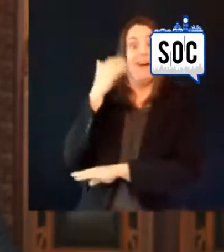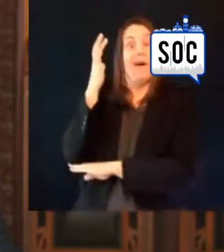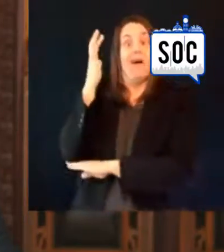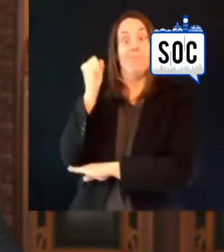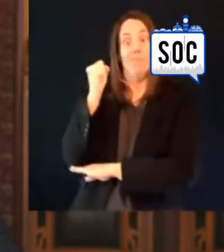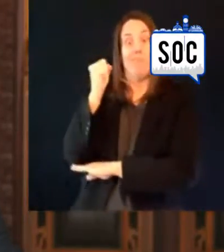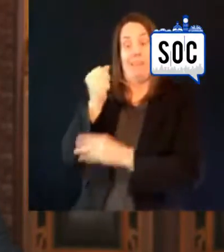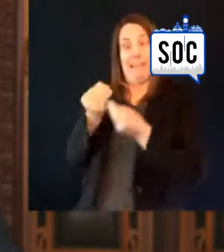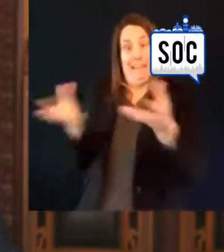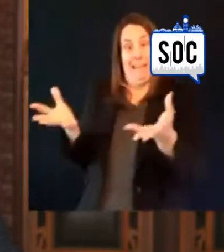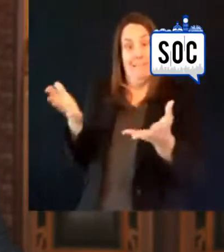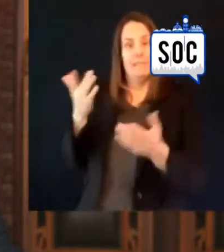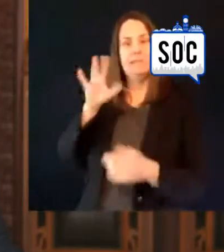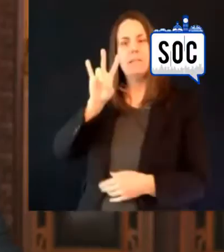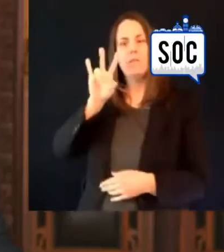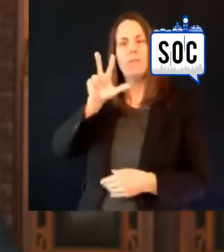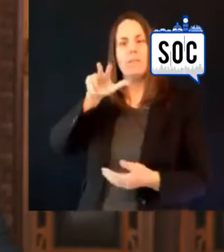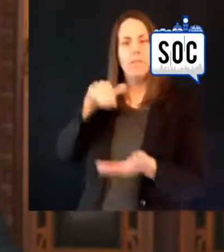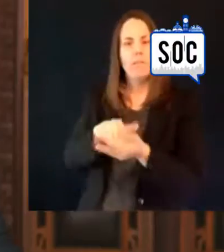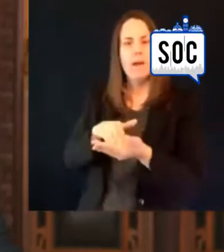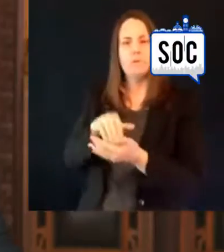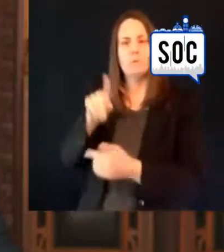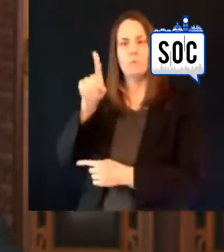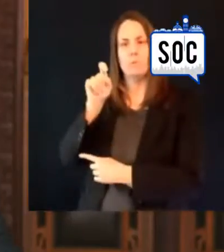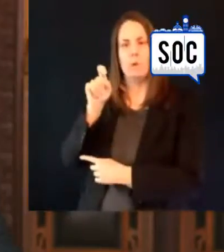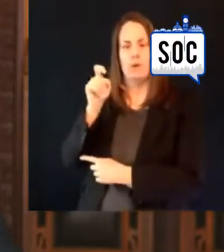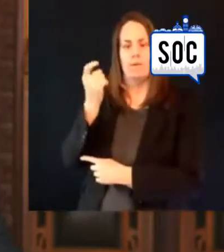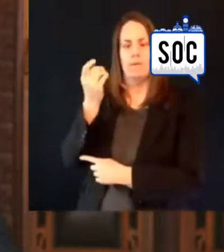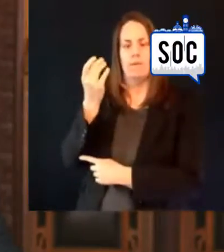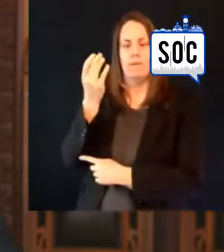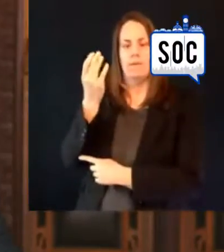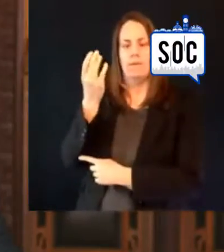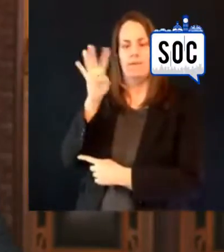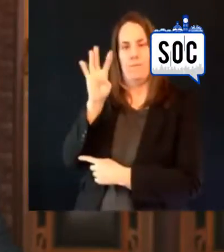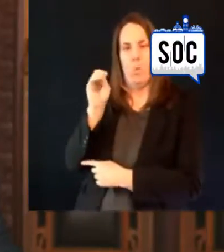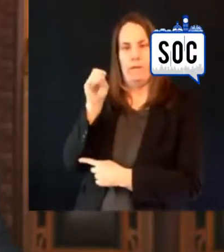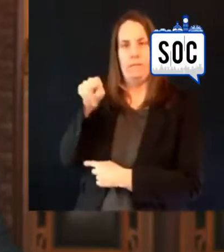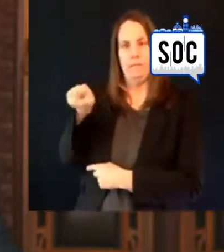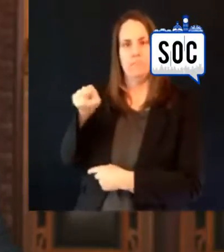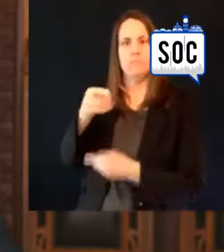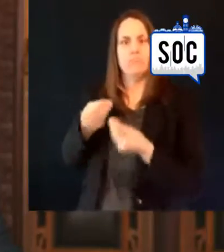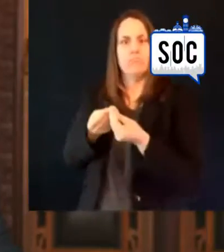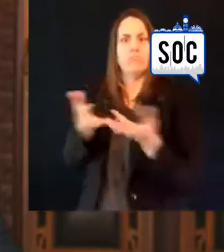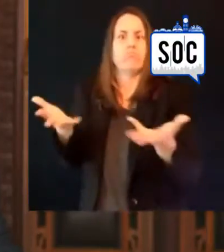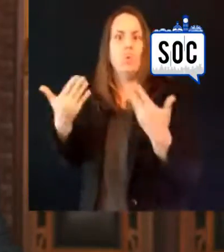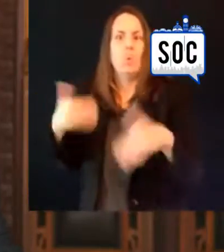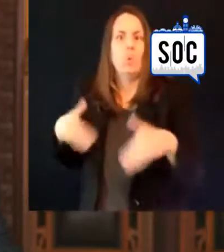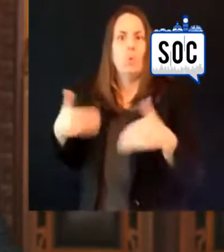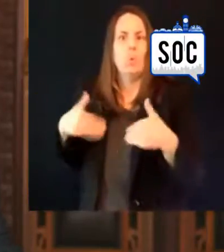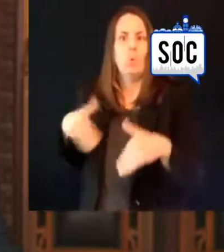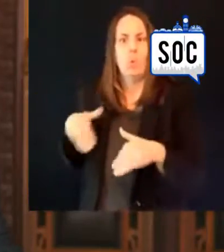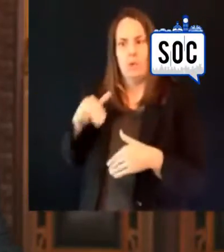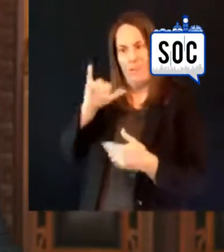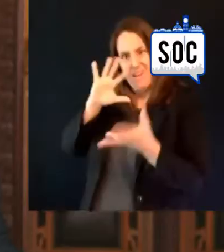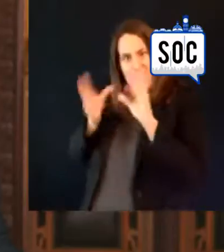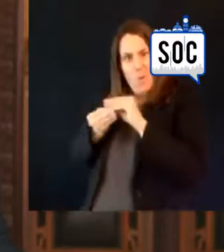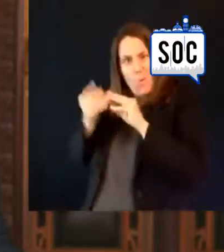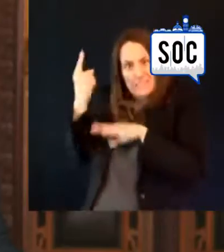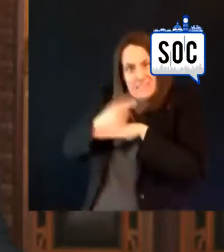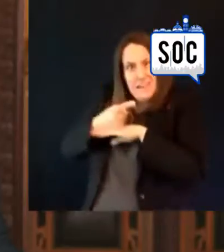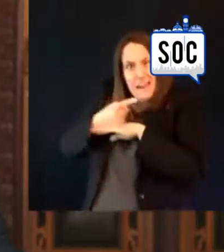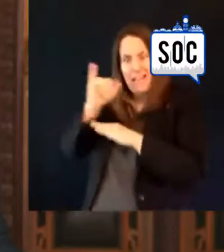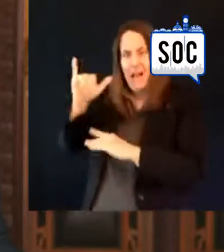73,114 vaccine doses administered in a single day, with more than a third of those shots completing a vaccine series,